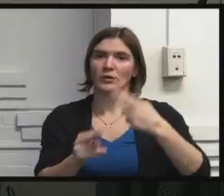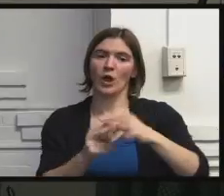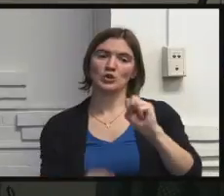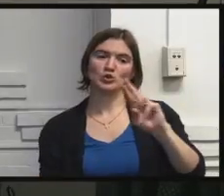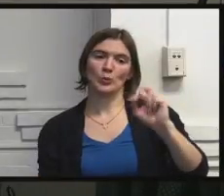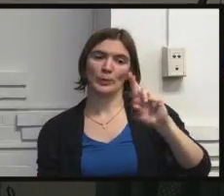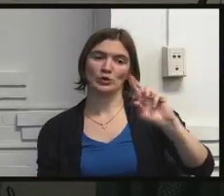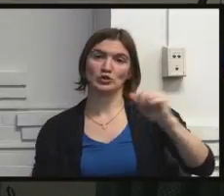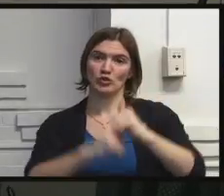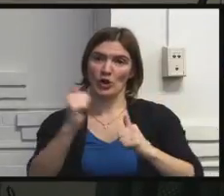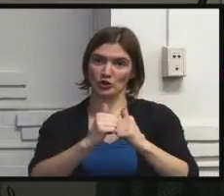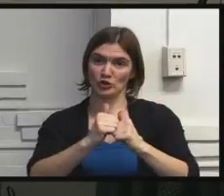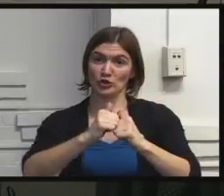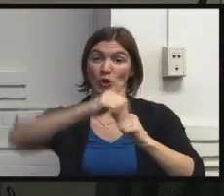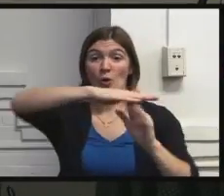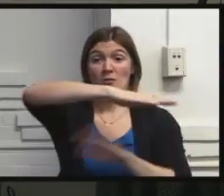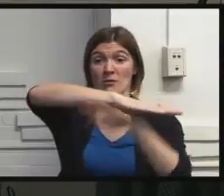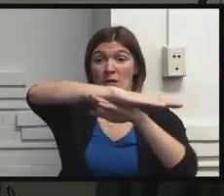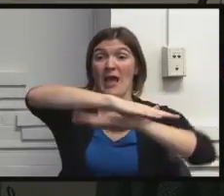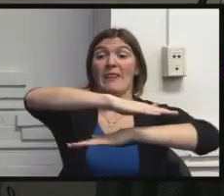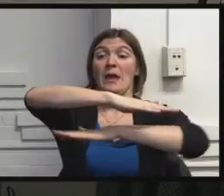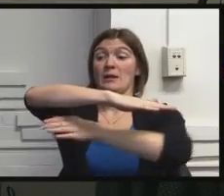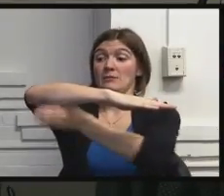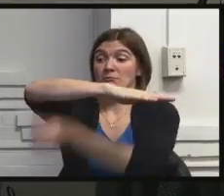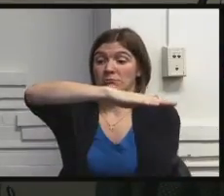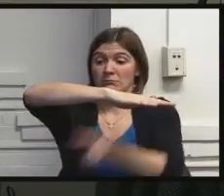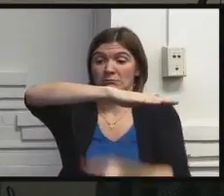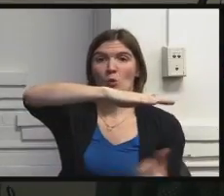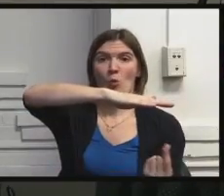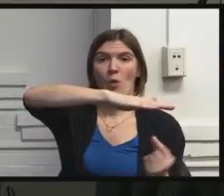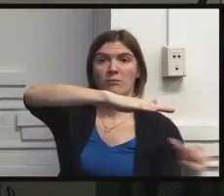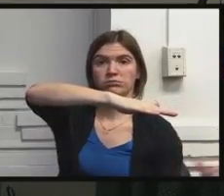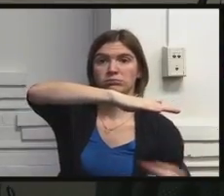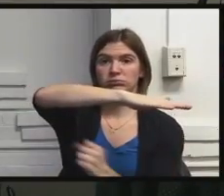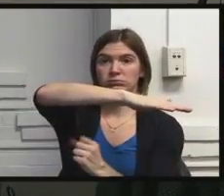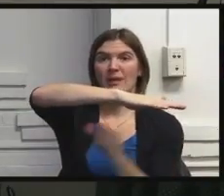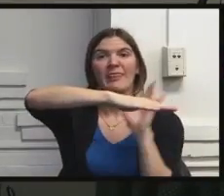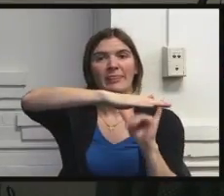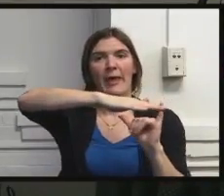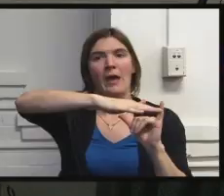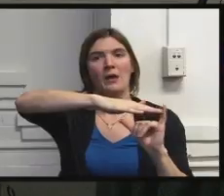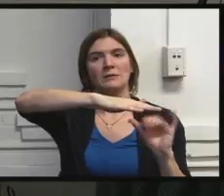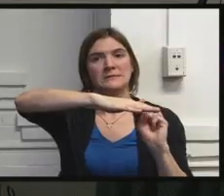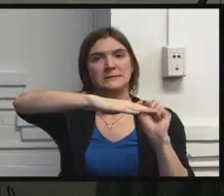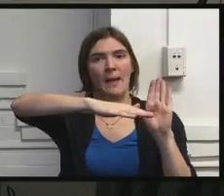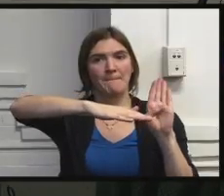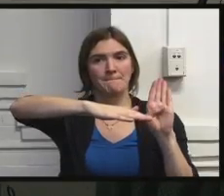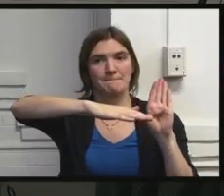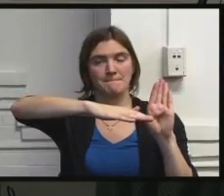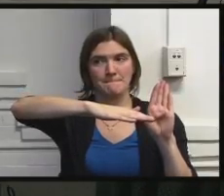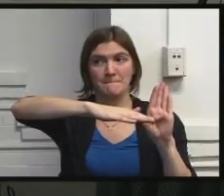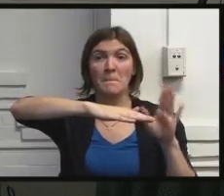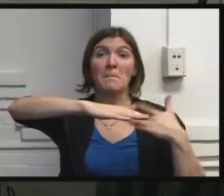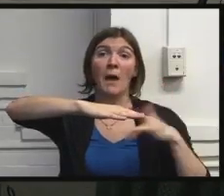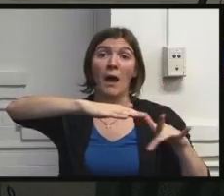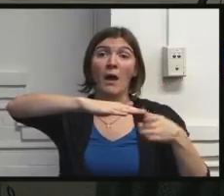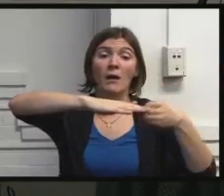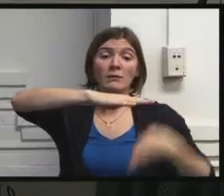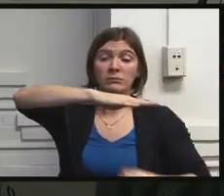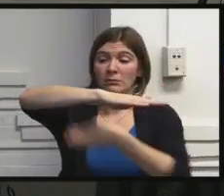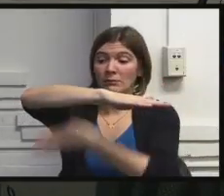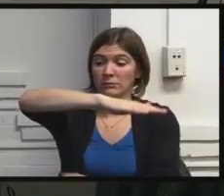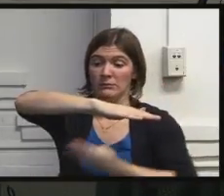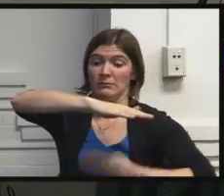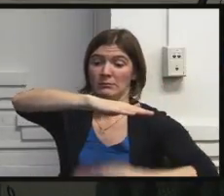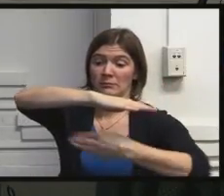then you have the substructure. So that's basically what the bridge is founded on. That's what's holding up the bridge in entirety, and it's usually made up of your wing walls, your bridge